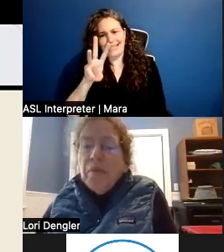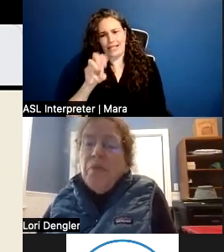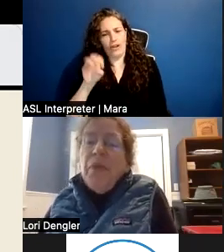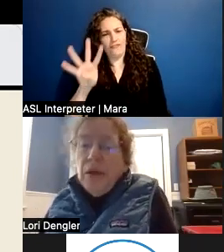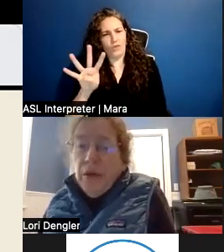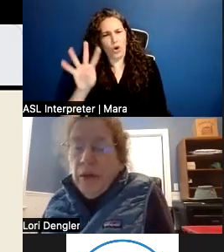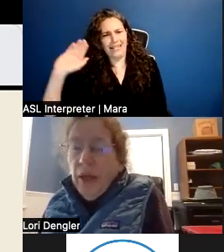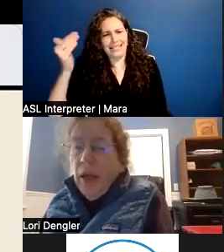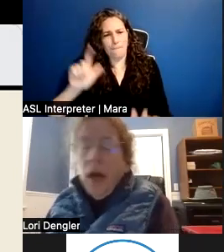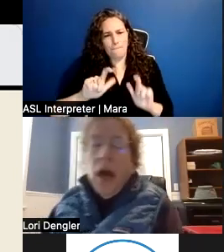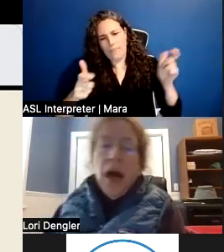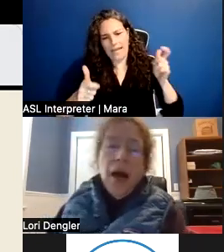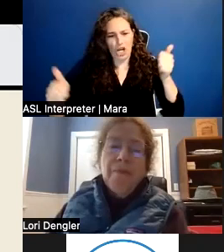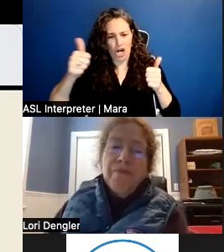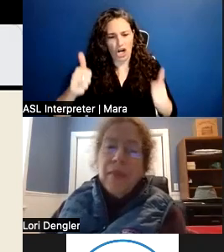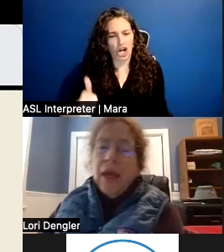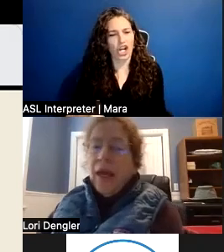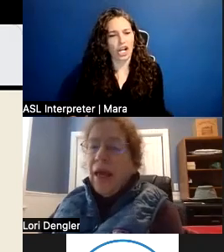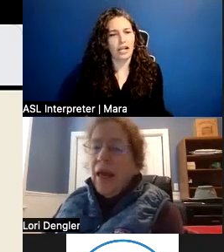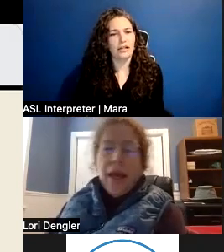much bigger. And